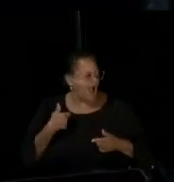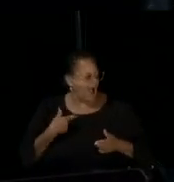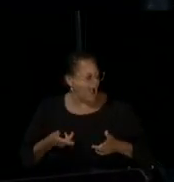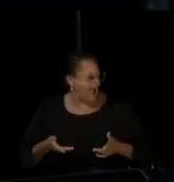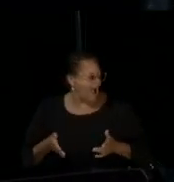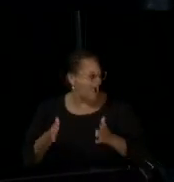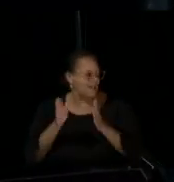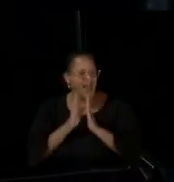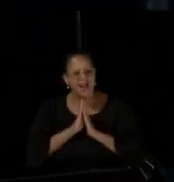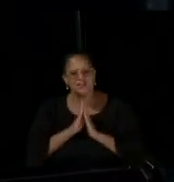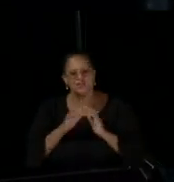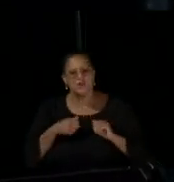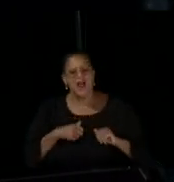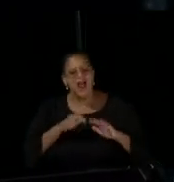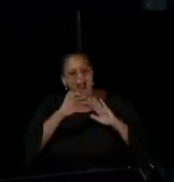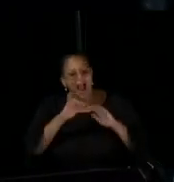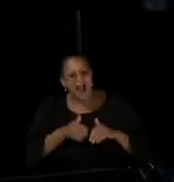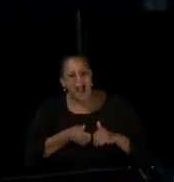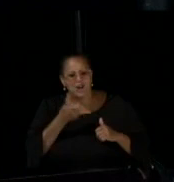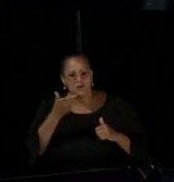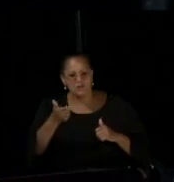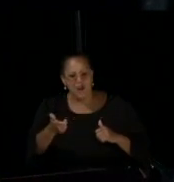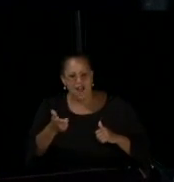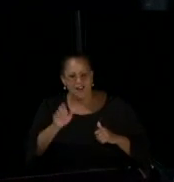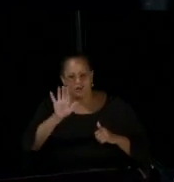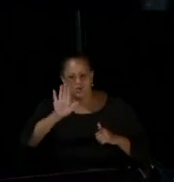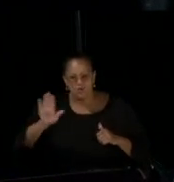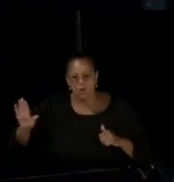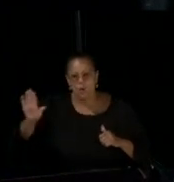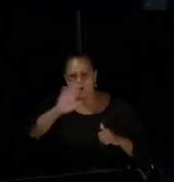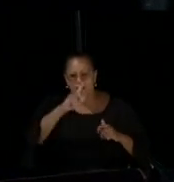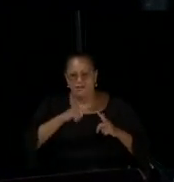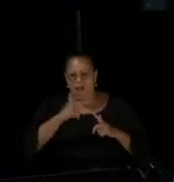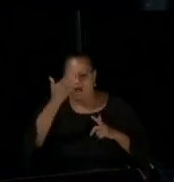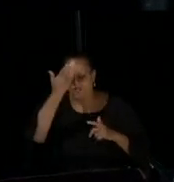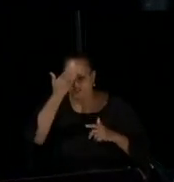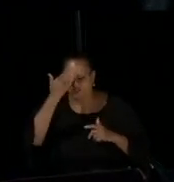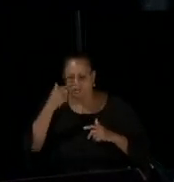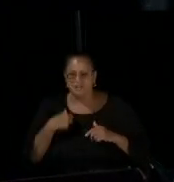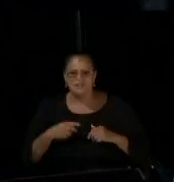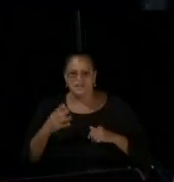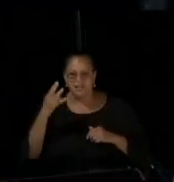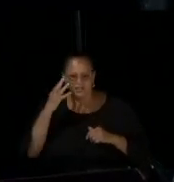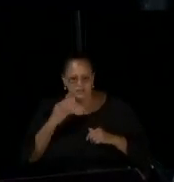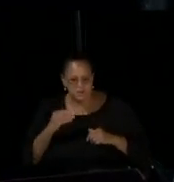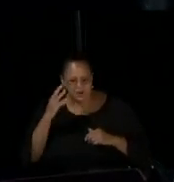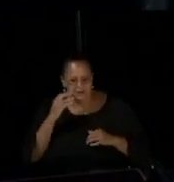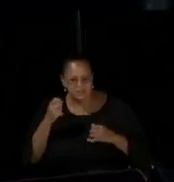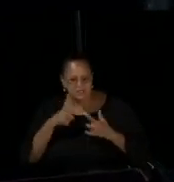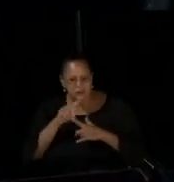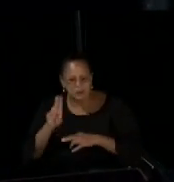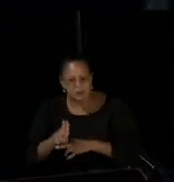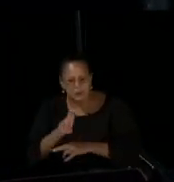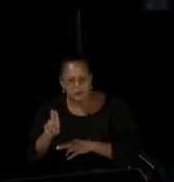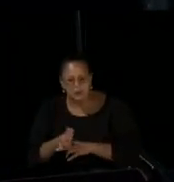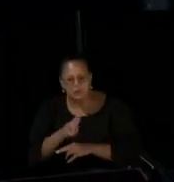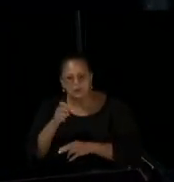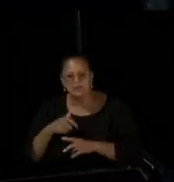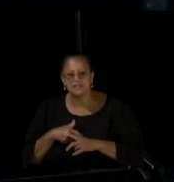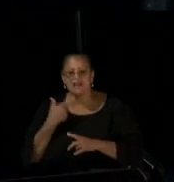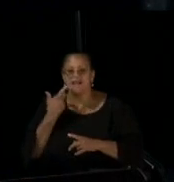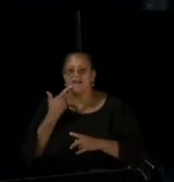you take your rich and robust knowledge that you have acquired in our classrooms and use it in an